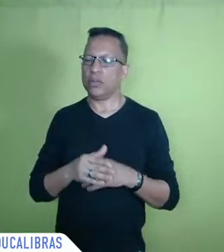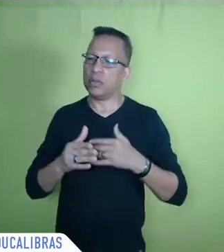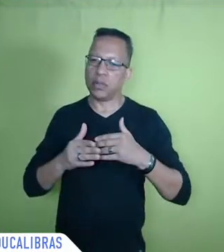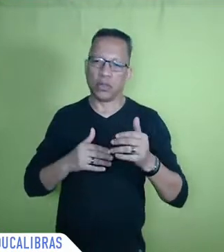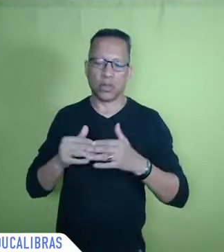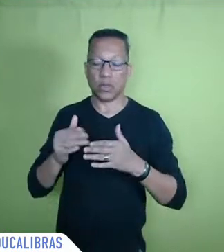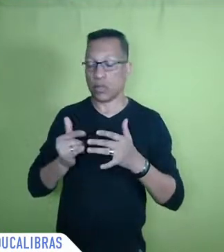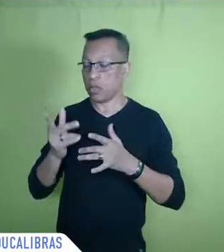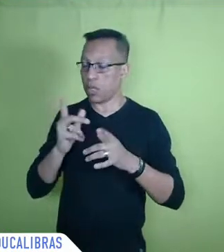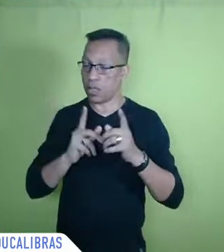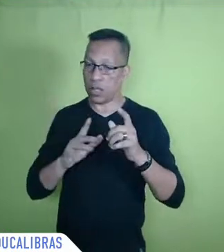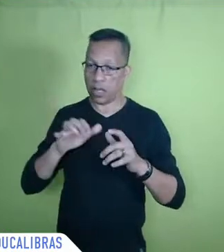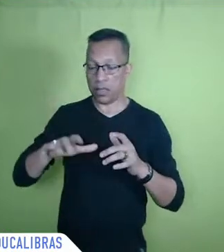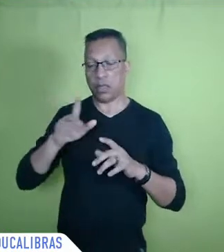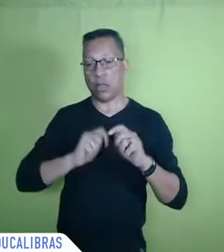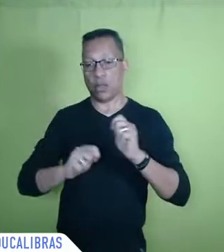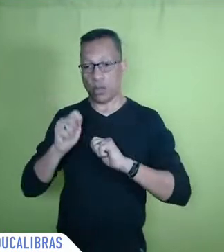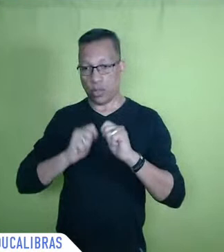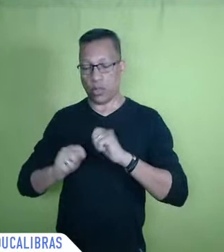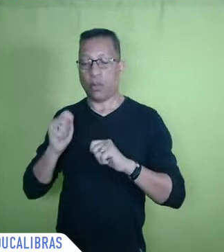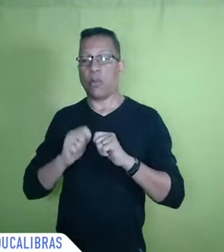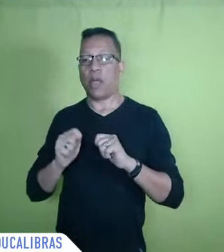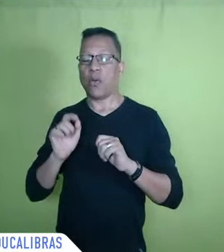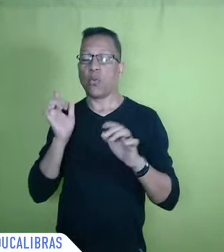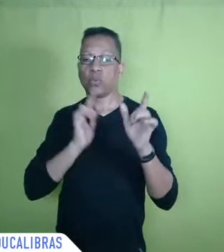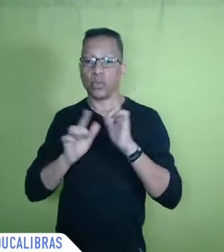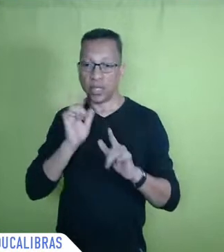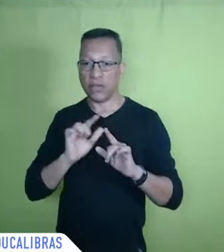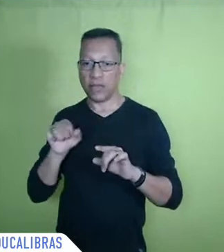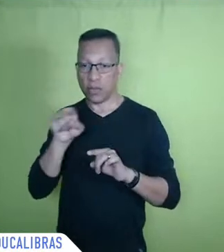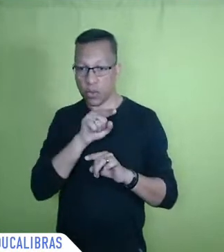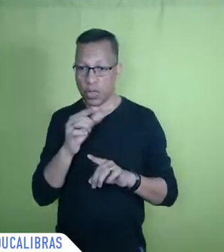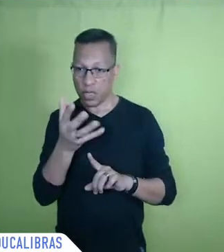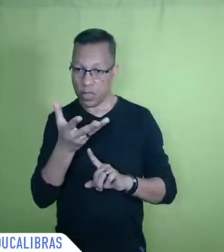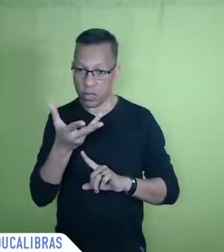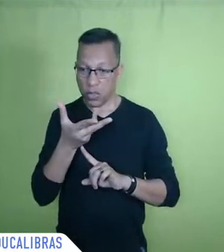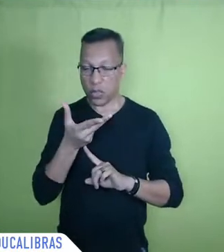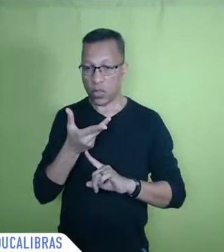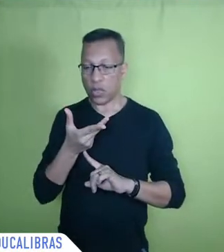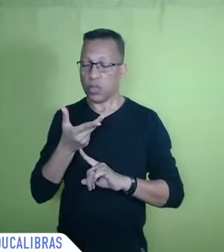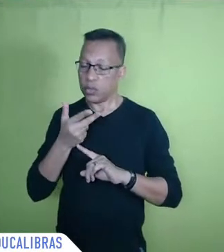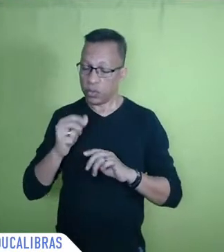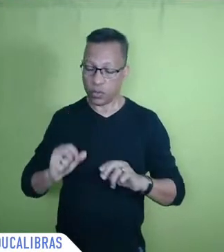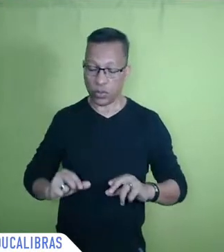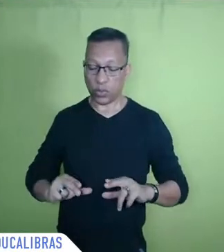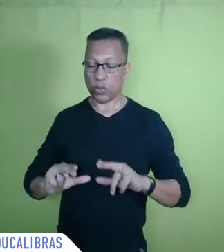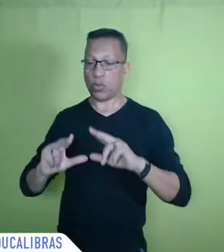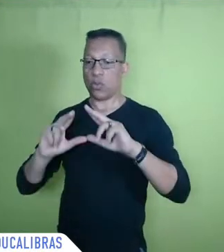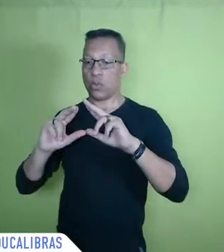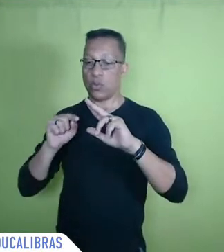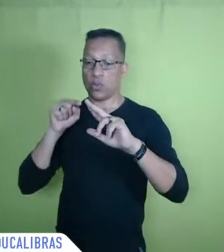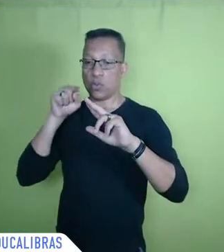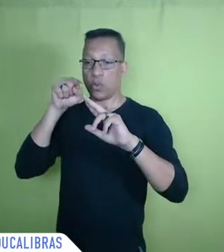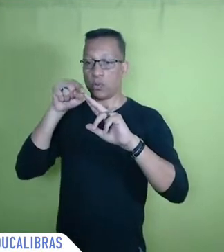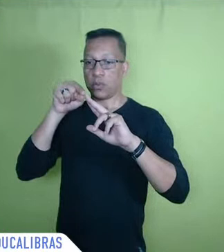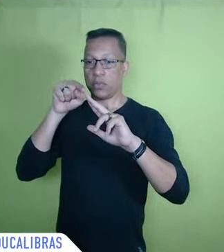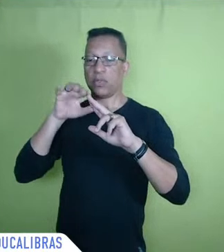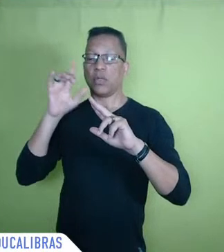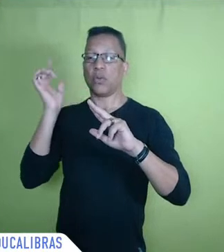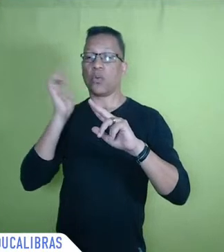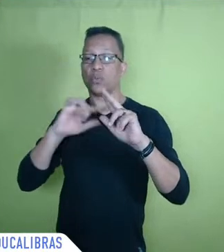to incentivize to convince the top of the pyramid